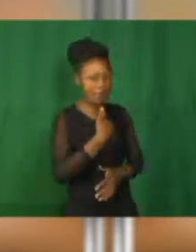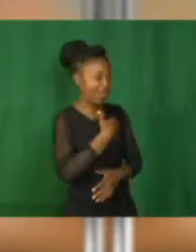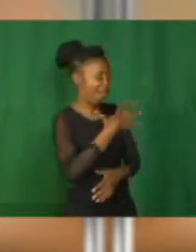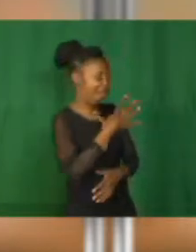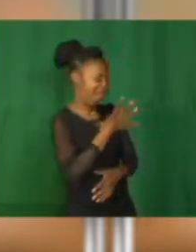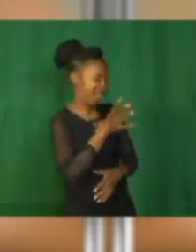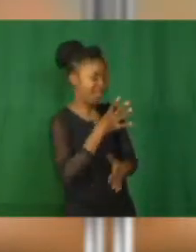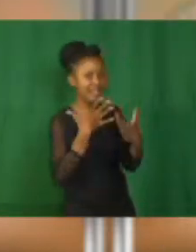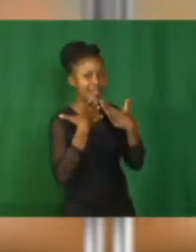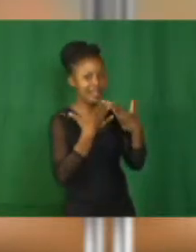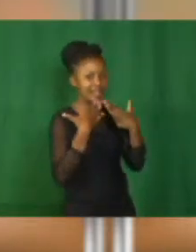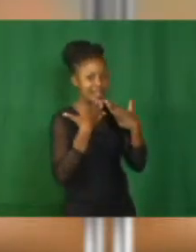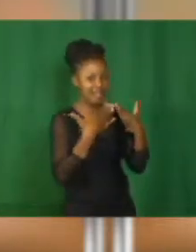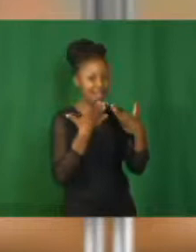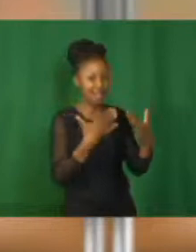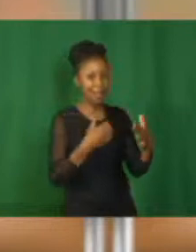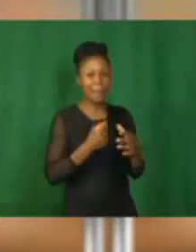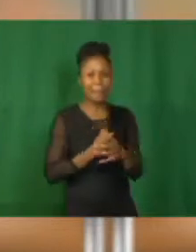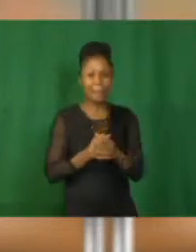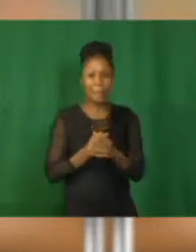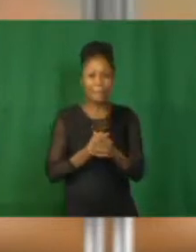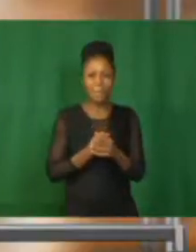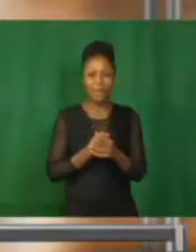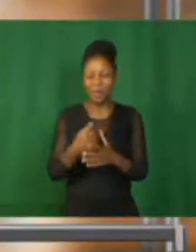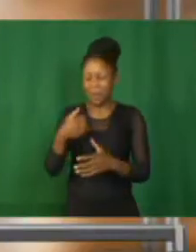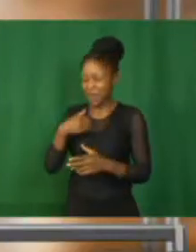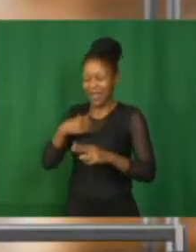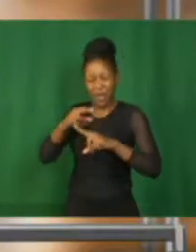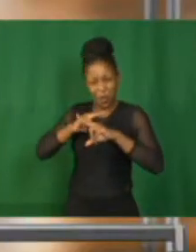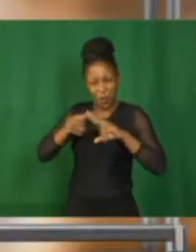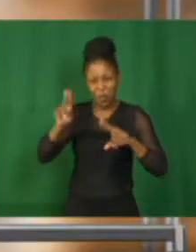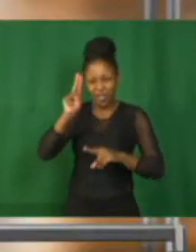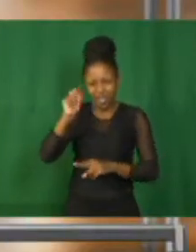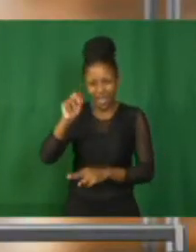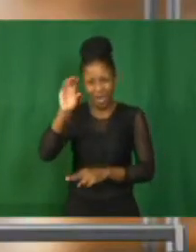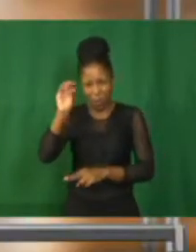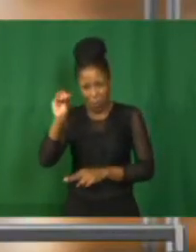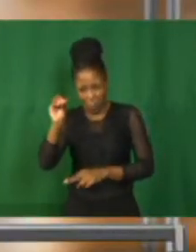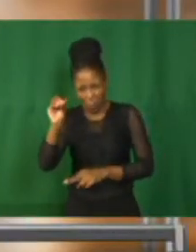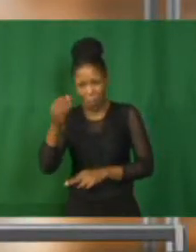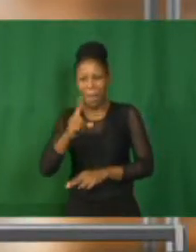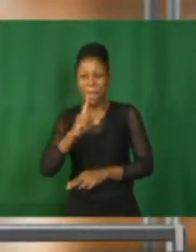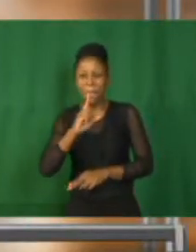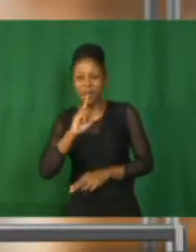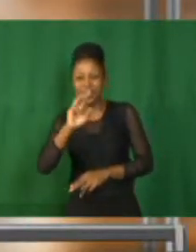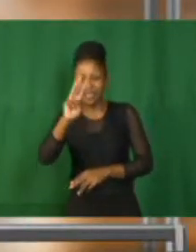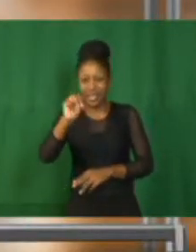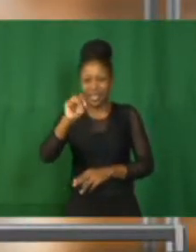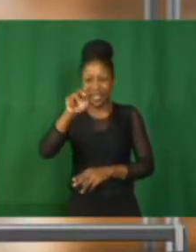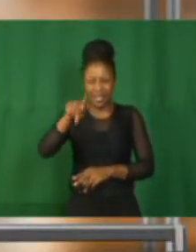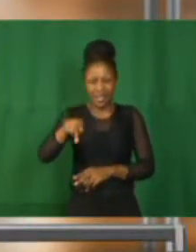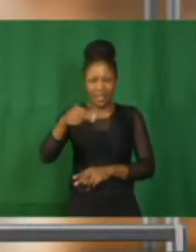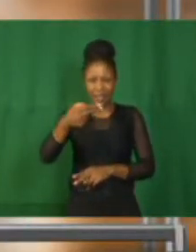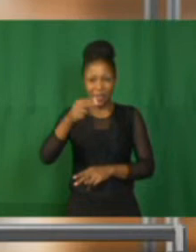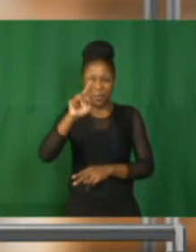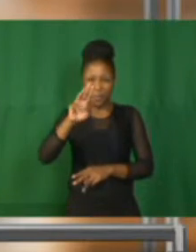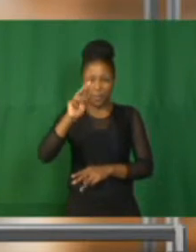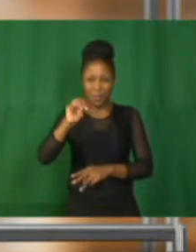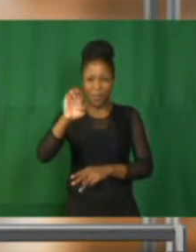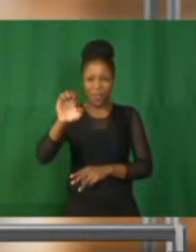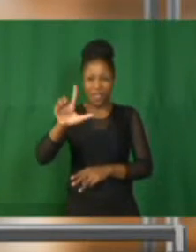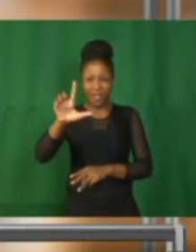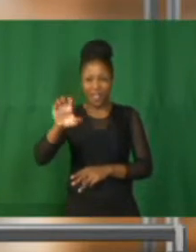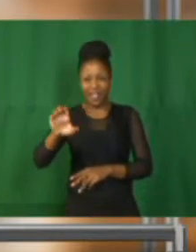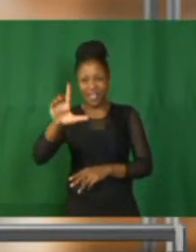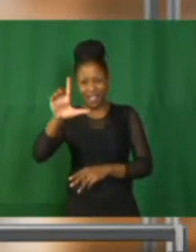thank you, Nokwazi. I am not Nompumelelo, I am Mpumelelo. Oh, sorry, Mpumelelo. It's funny how we just found out that we know each